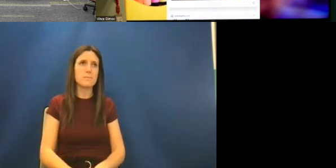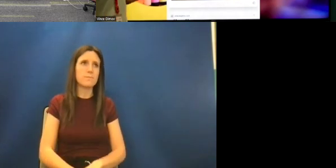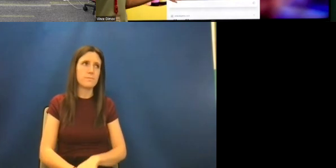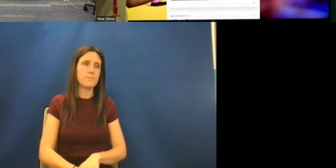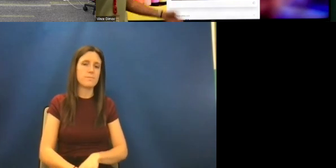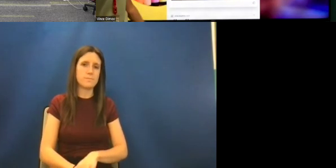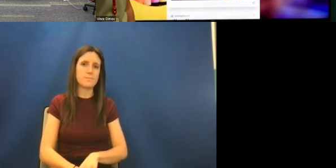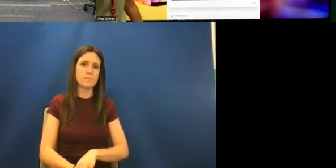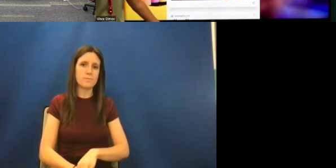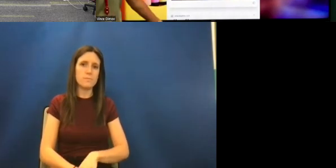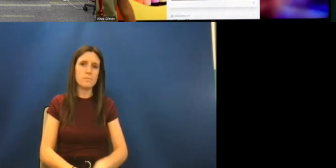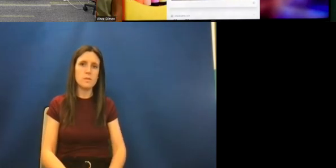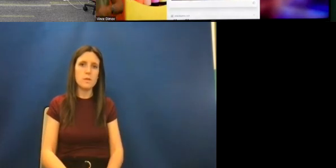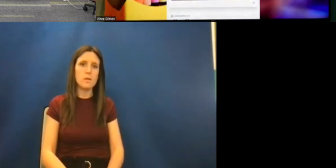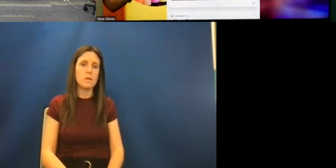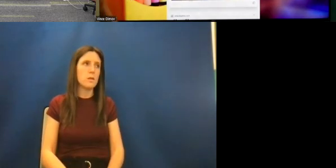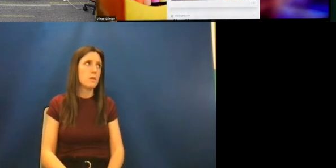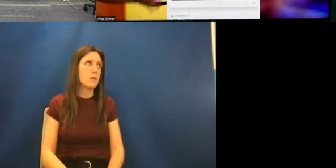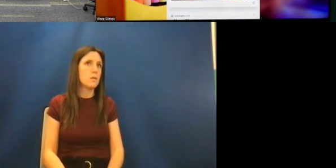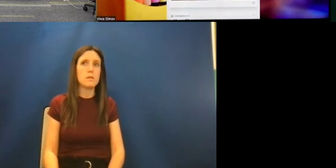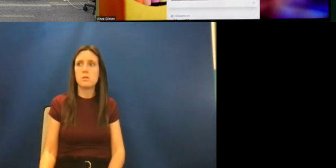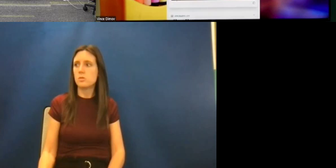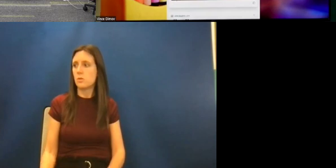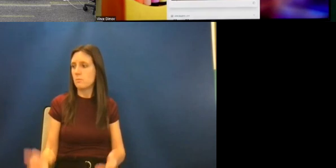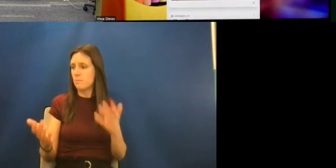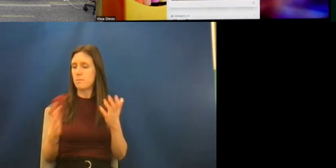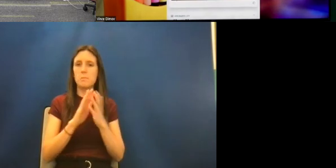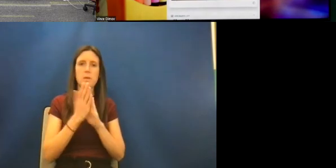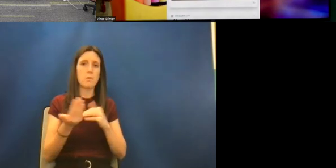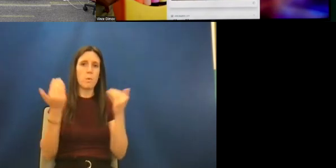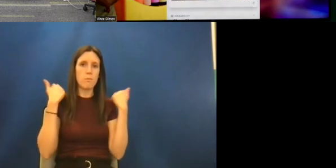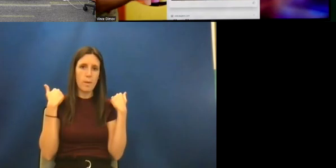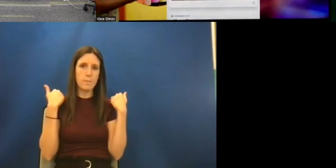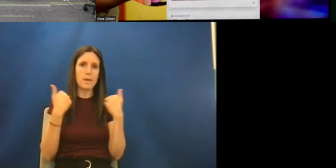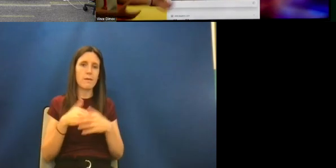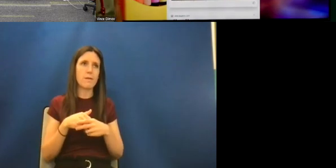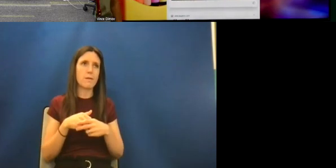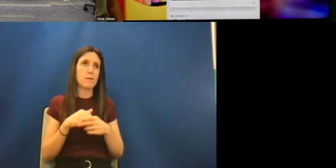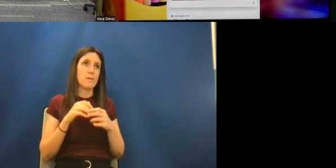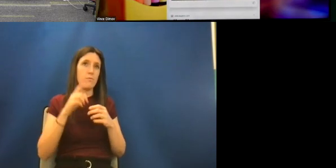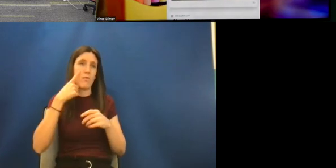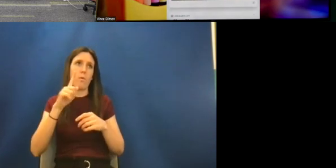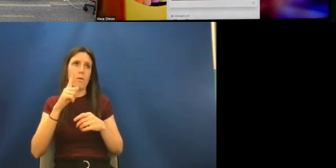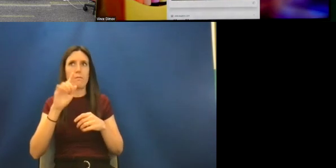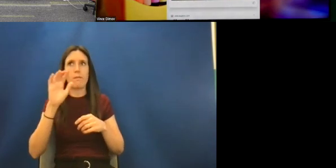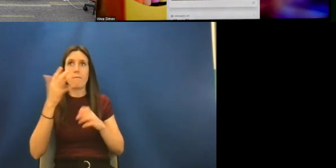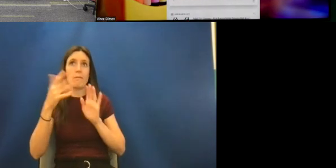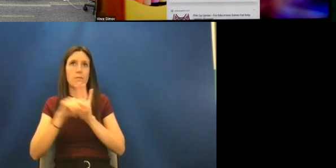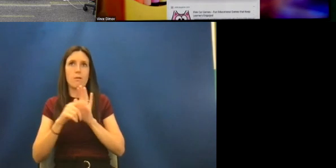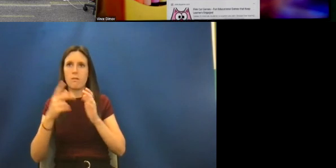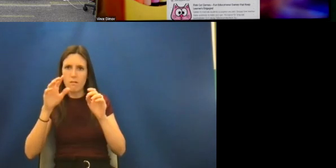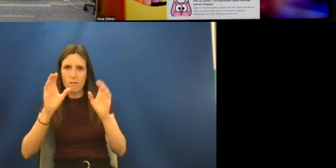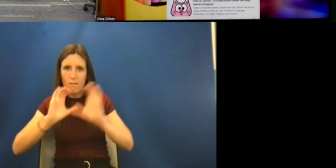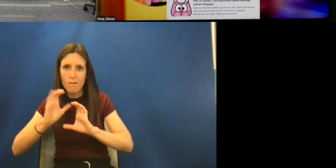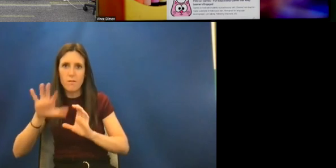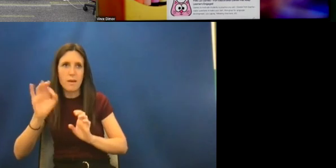access to all these tools too. So it might get overwhelming for a second grader though to like find all that stuff. But okay,